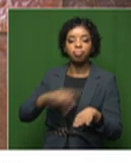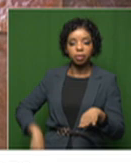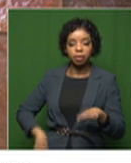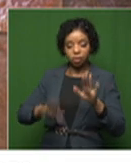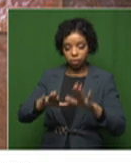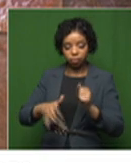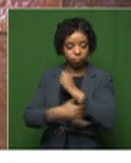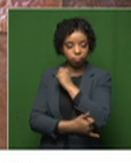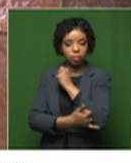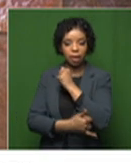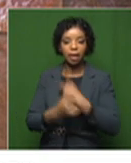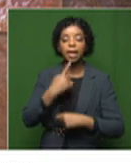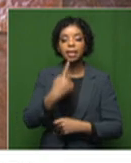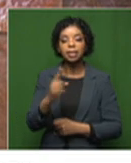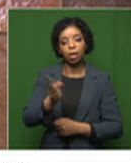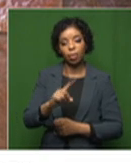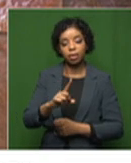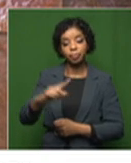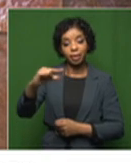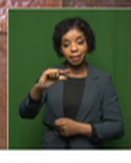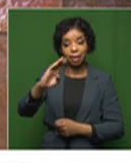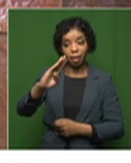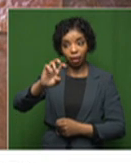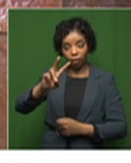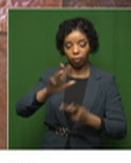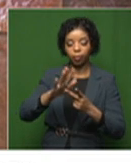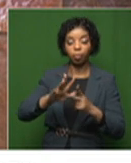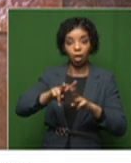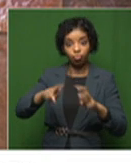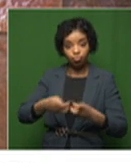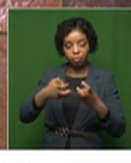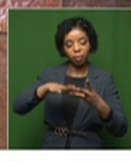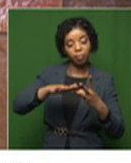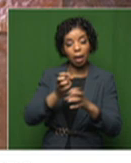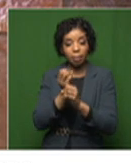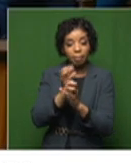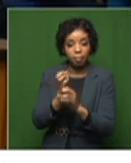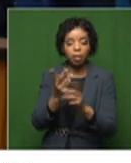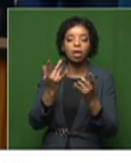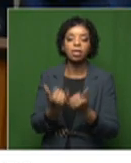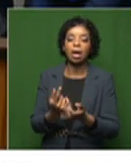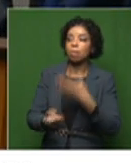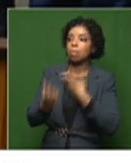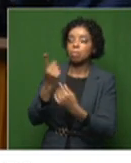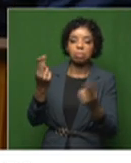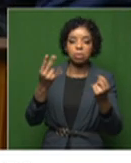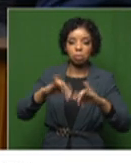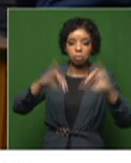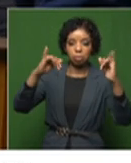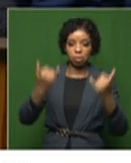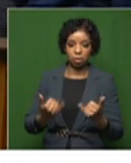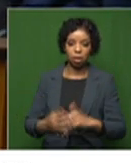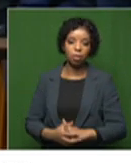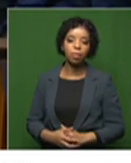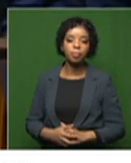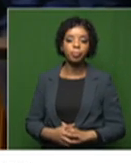that gender-based violence, rape and assault is now another pandemic. The accused